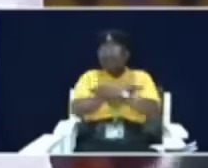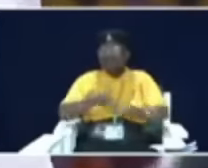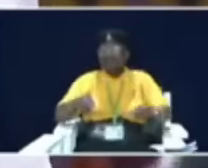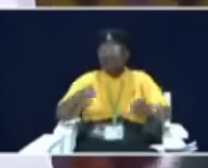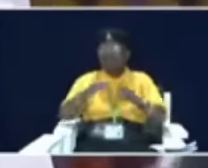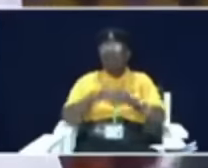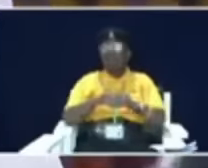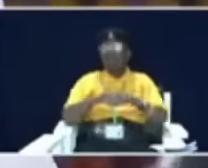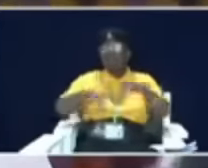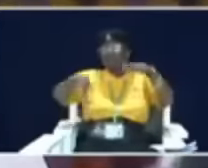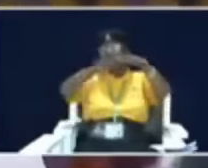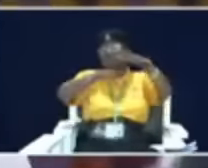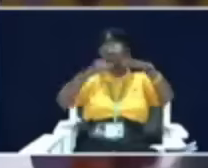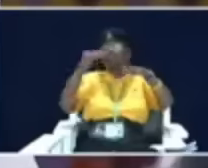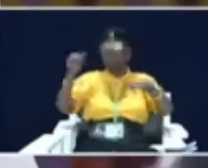fools.